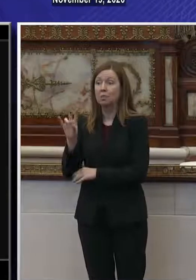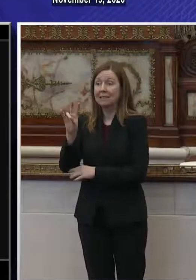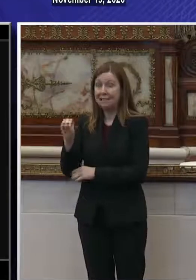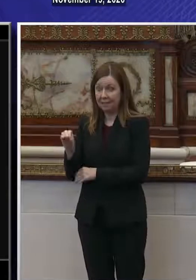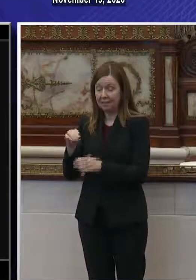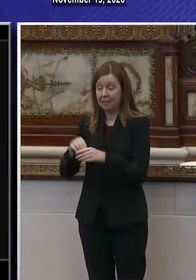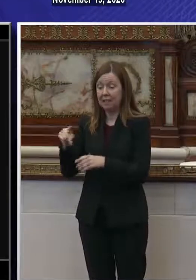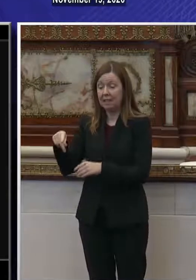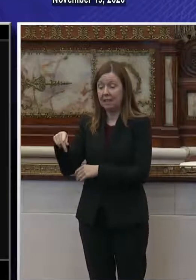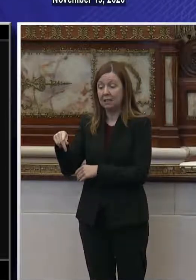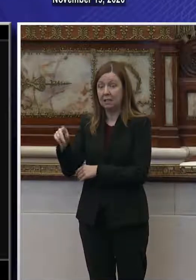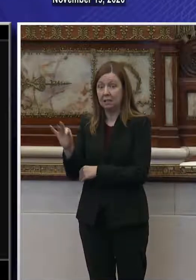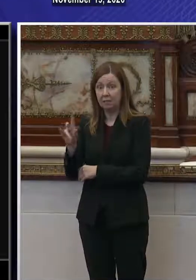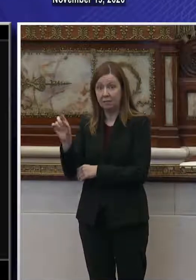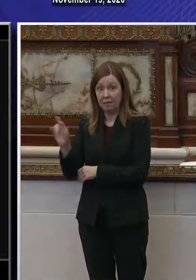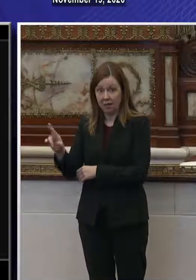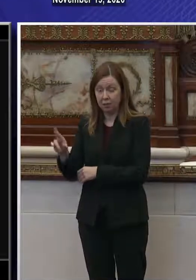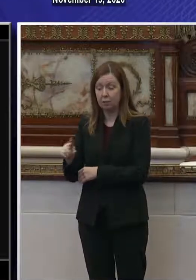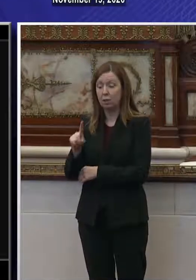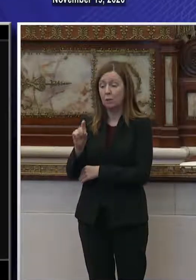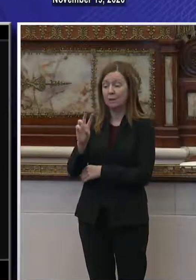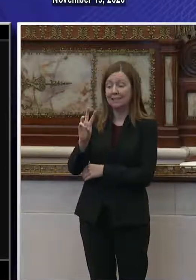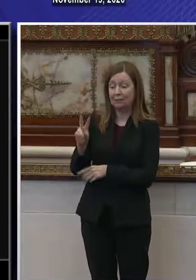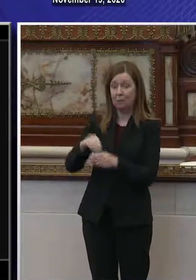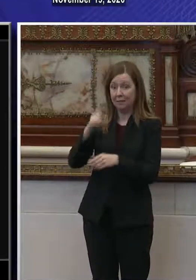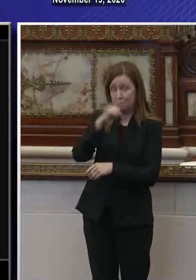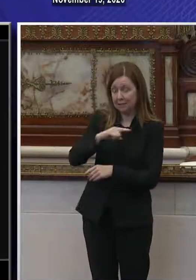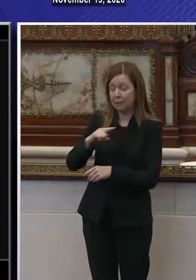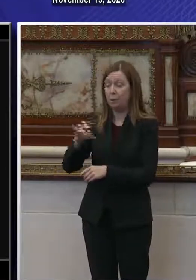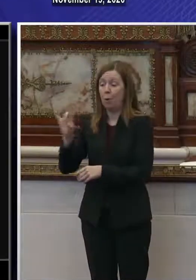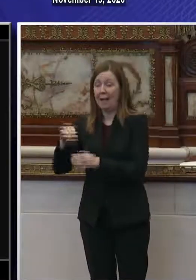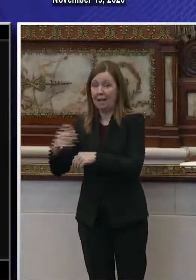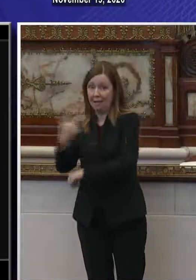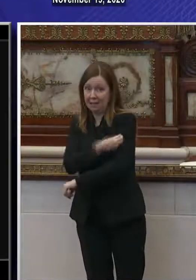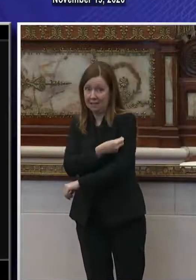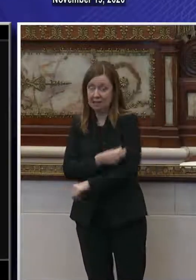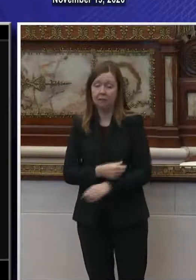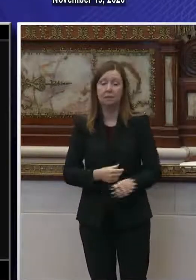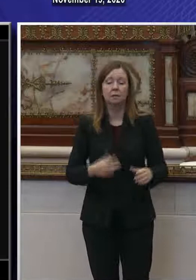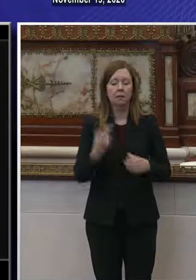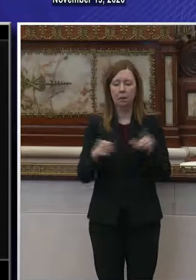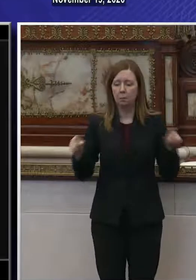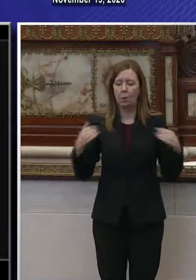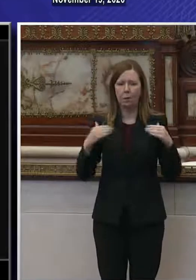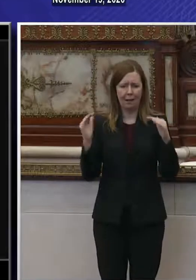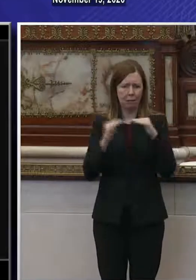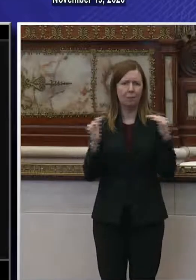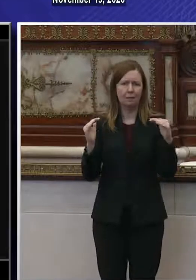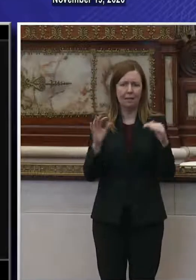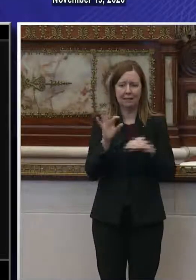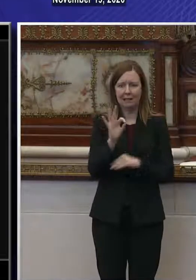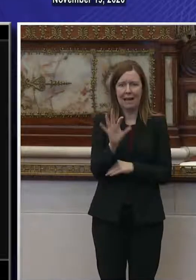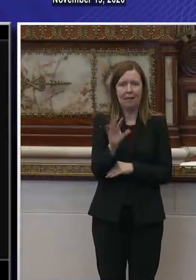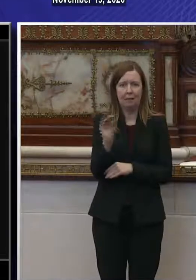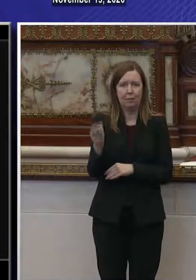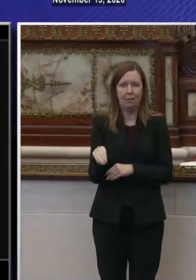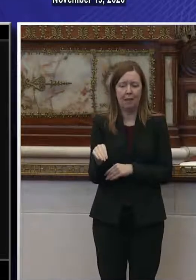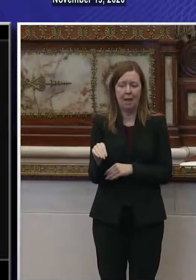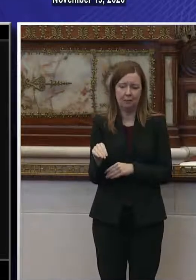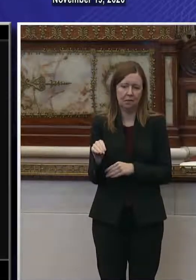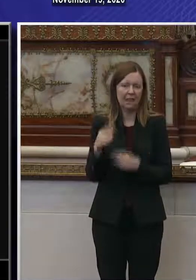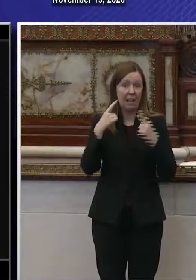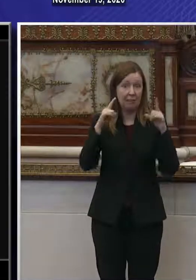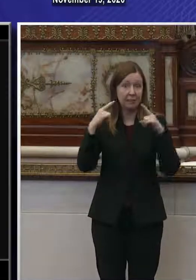cases in Pfizer, 162 in the placebo, 8 in the vaccine, and they both have equivalent 95% or